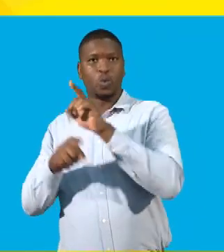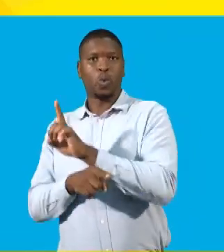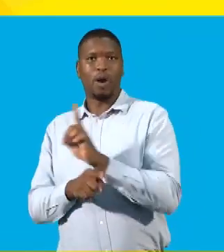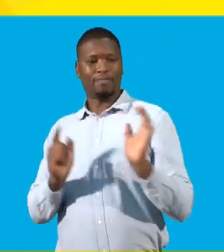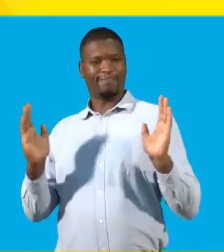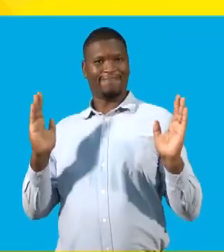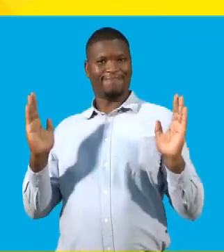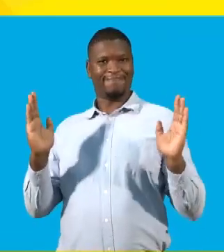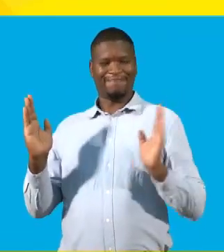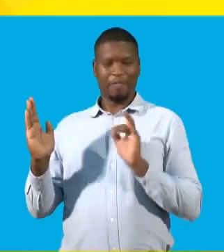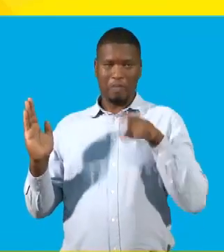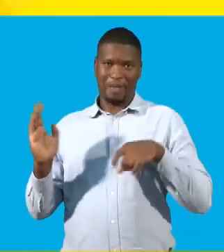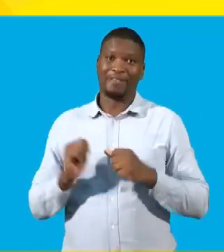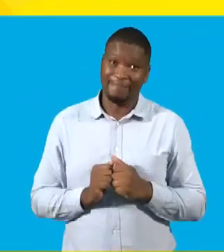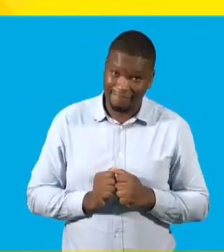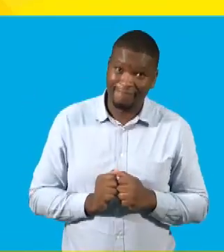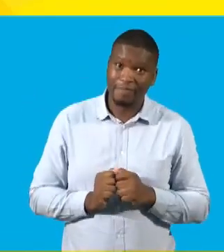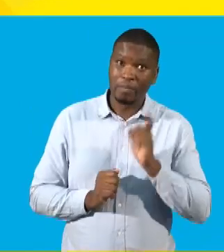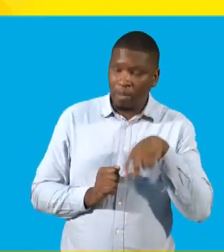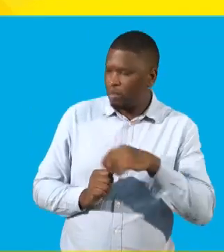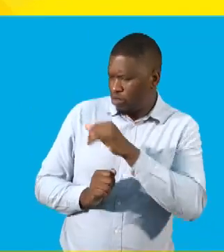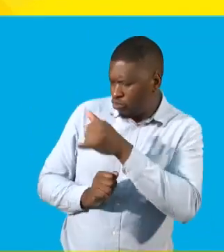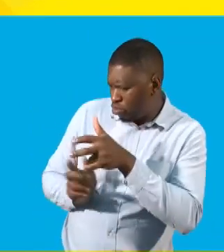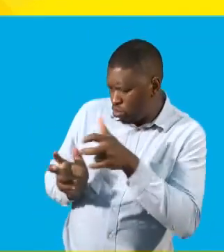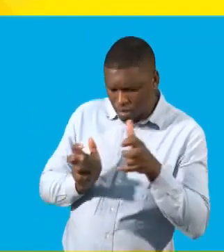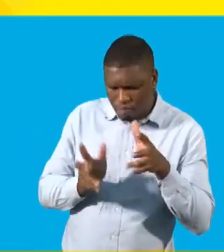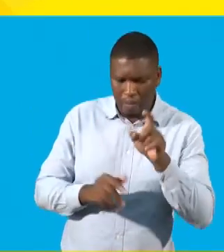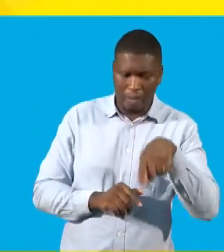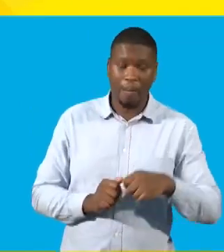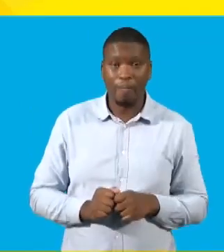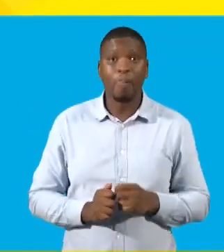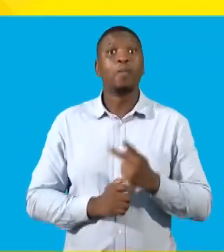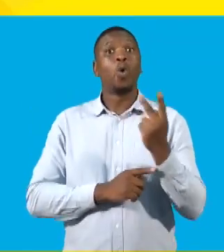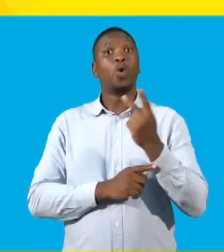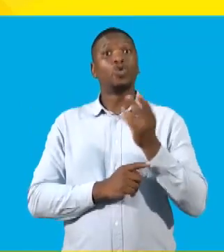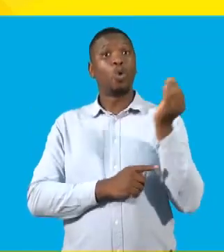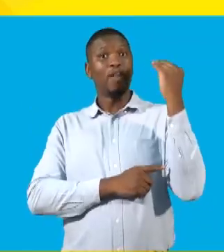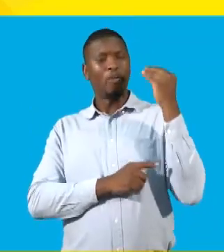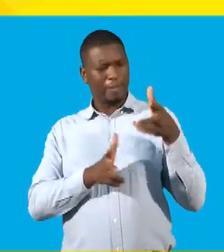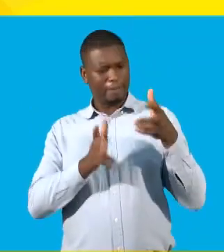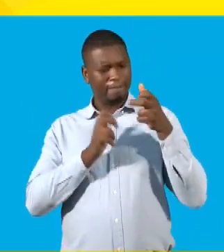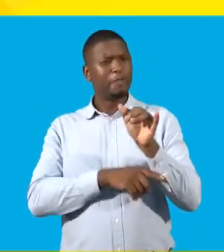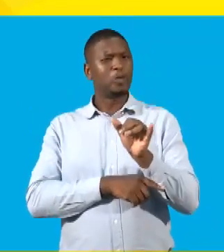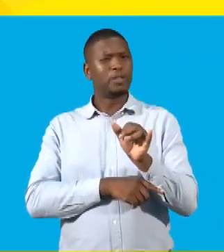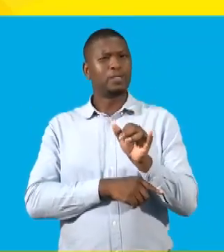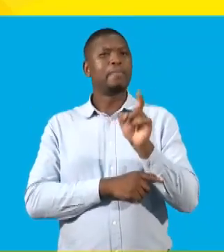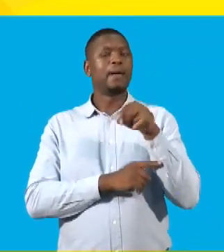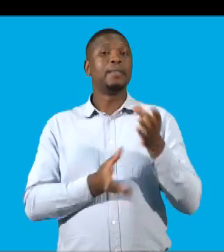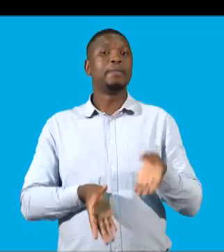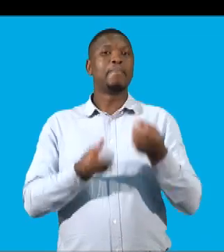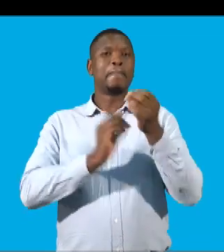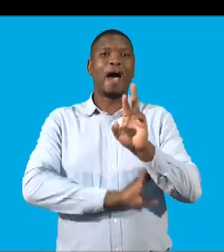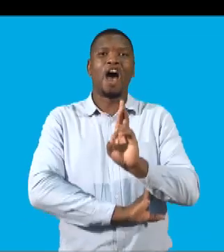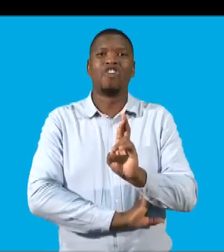write this inequality as it appears on the formula sheet. What else does this tell us? Well, it tells us that we need the value of